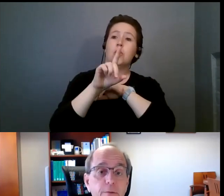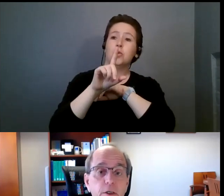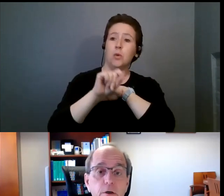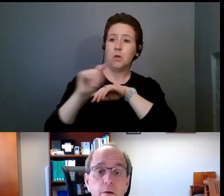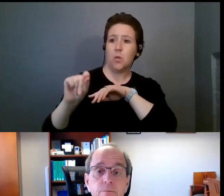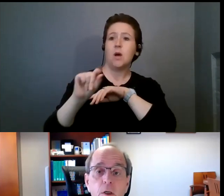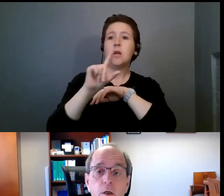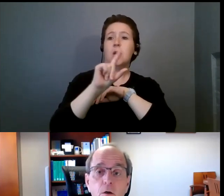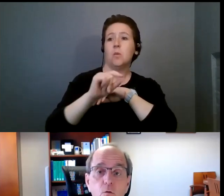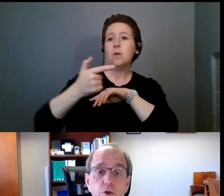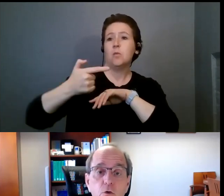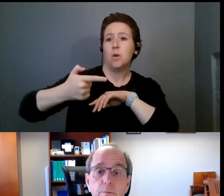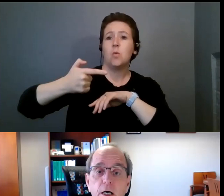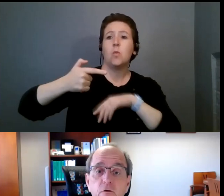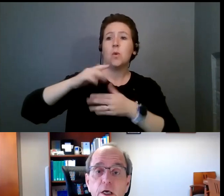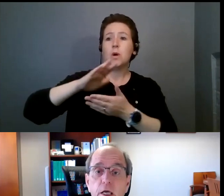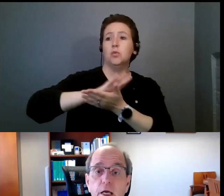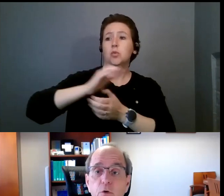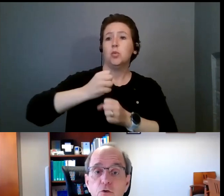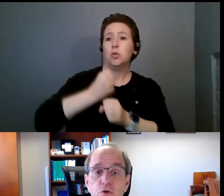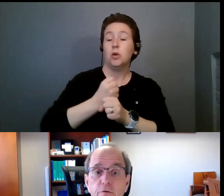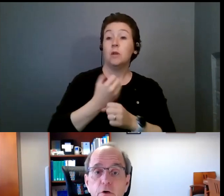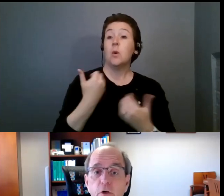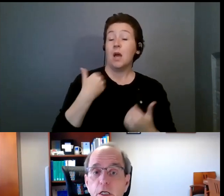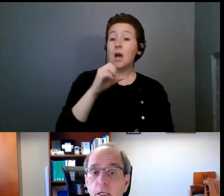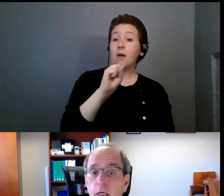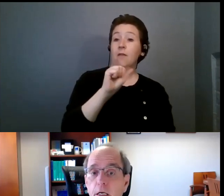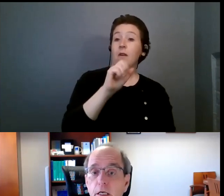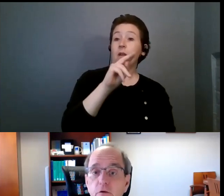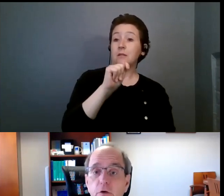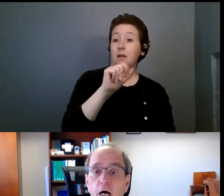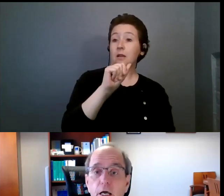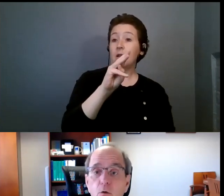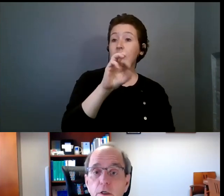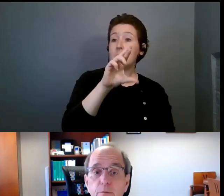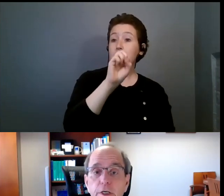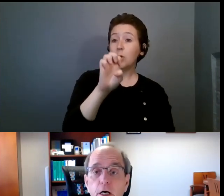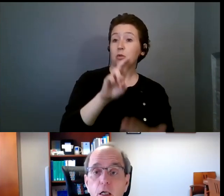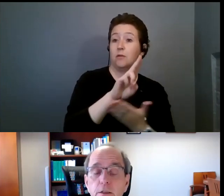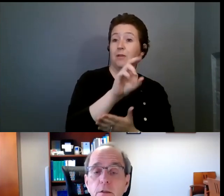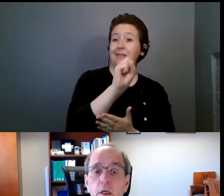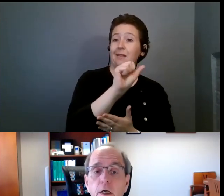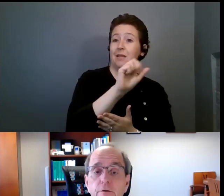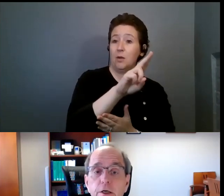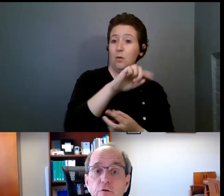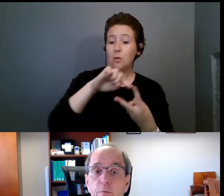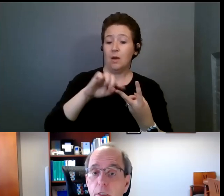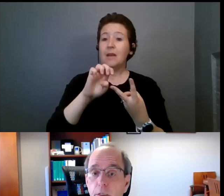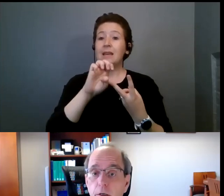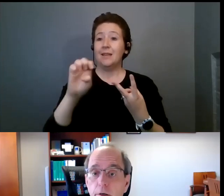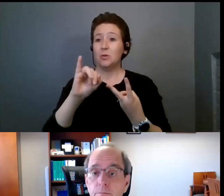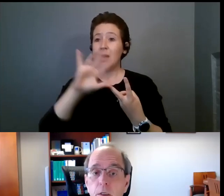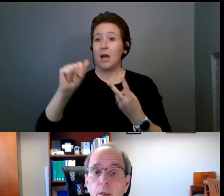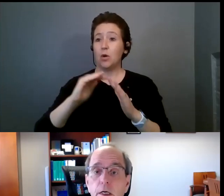2020-2021 academic year. We're joined by St. Ambrose University and Eastern Iowa Community College. Thank you for